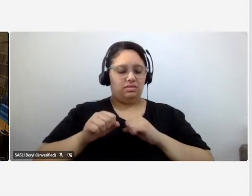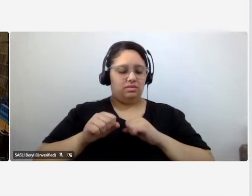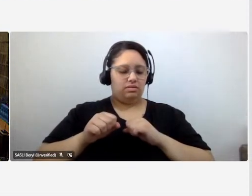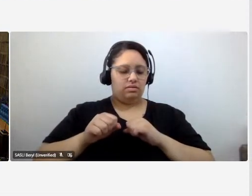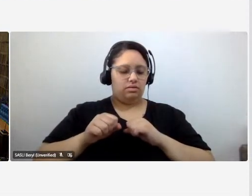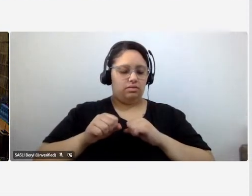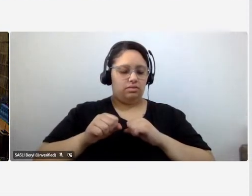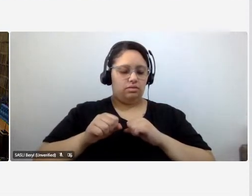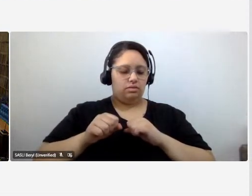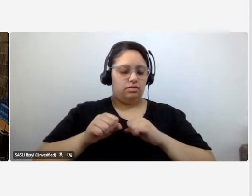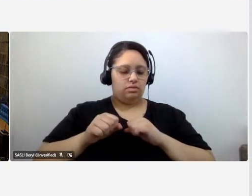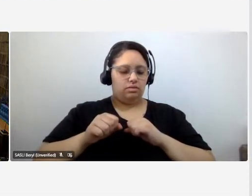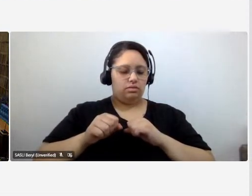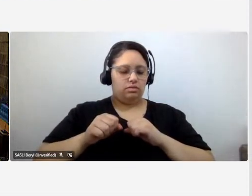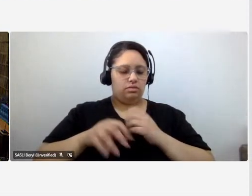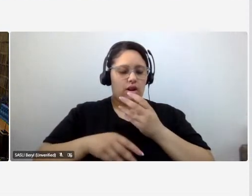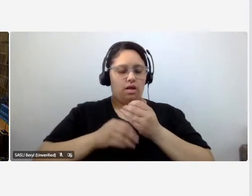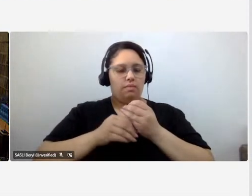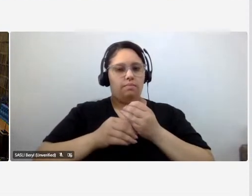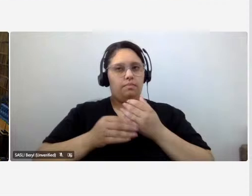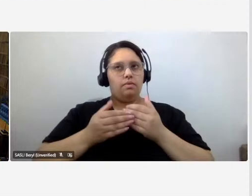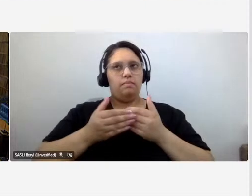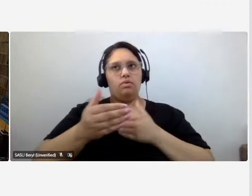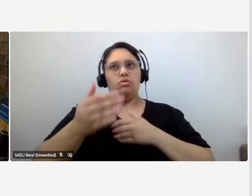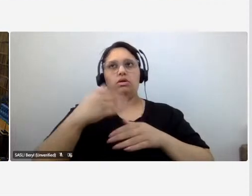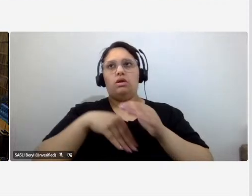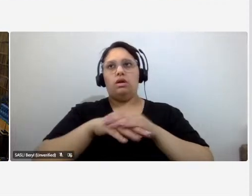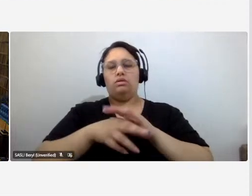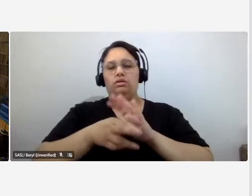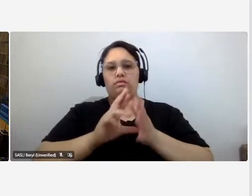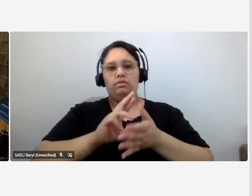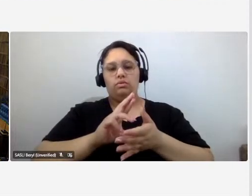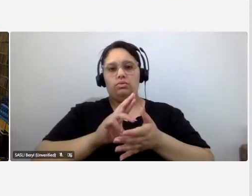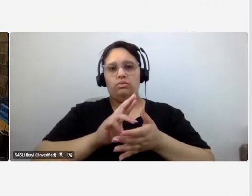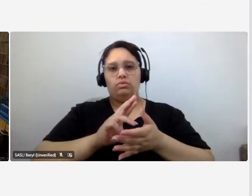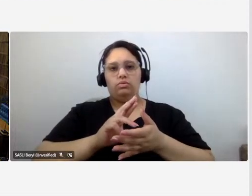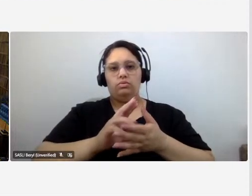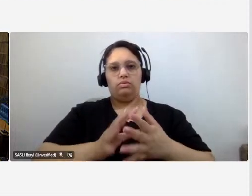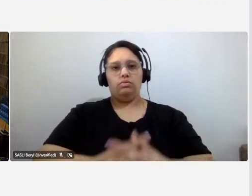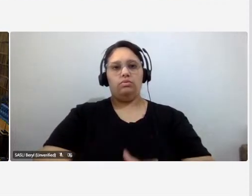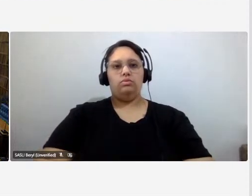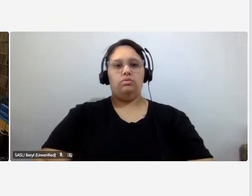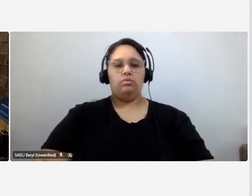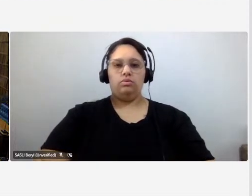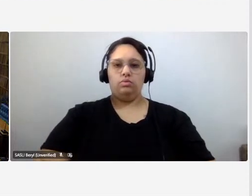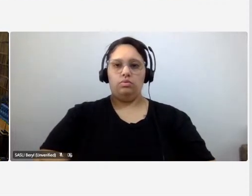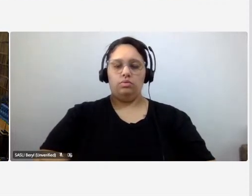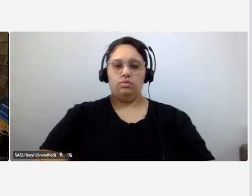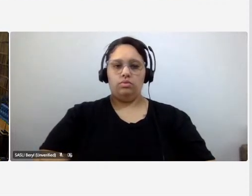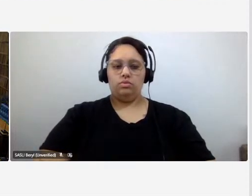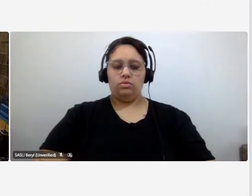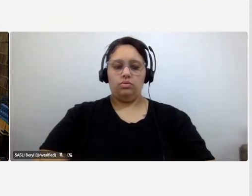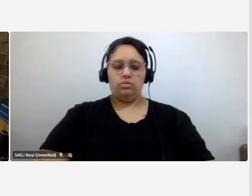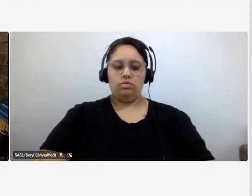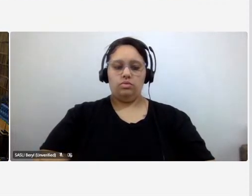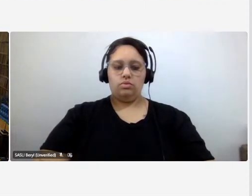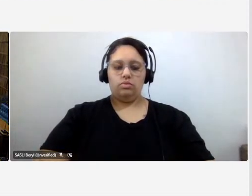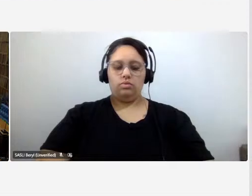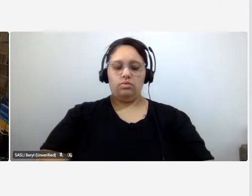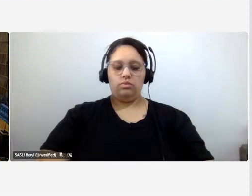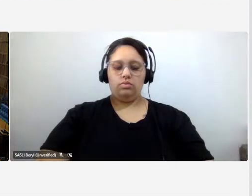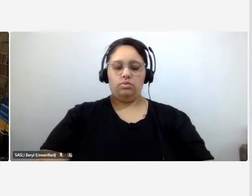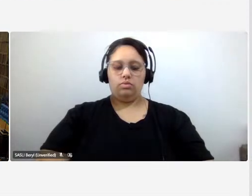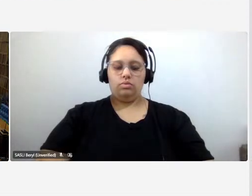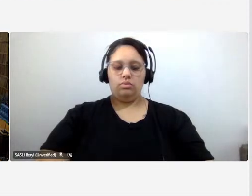review. I like it where I stand. You know, I think I hear the MEC,